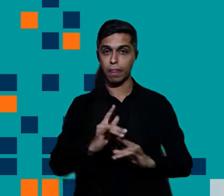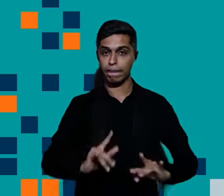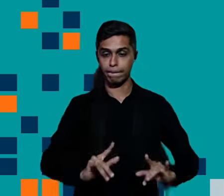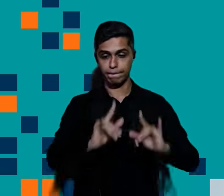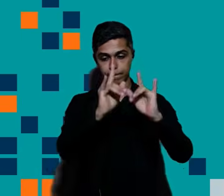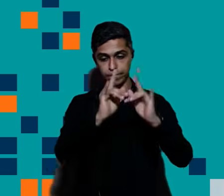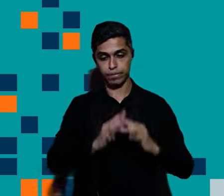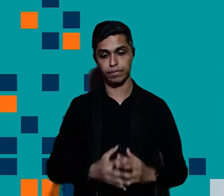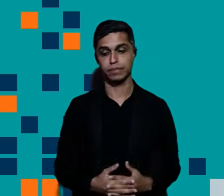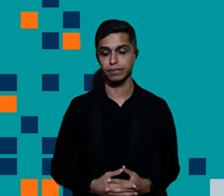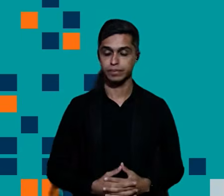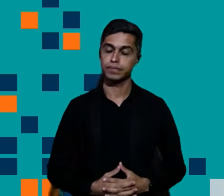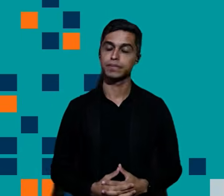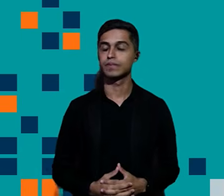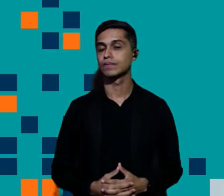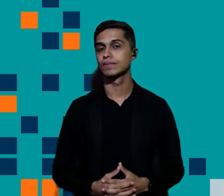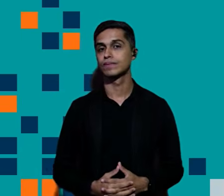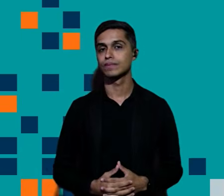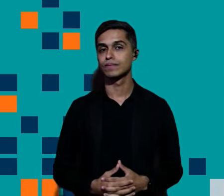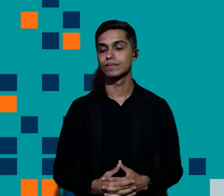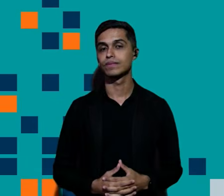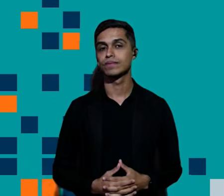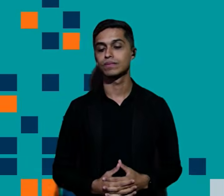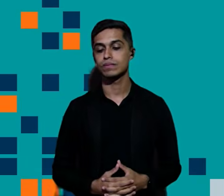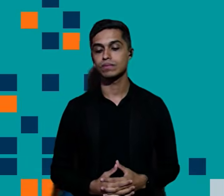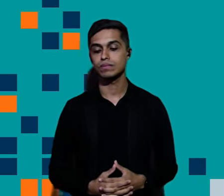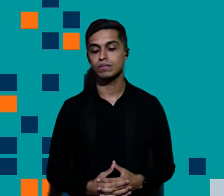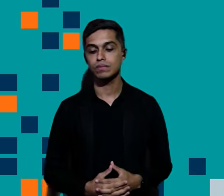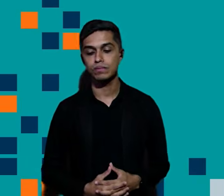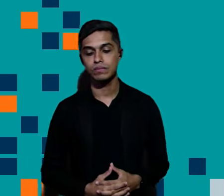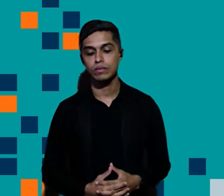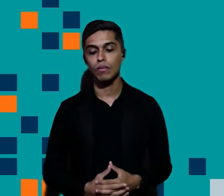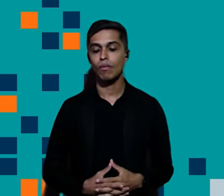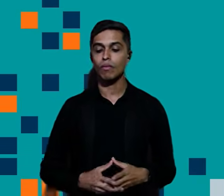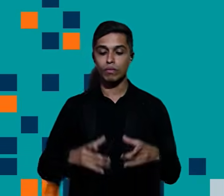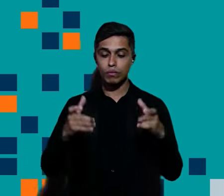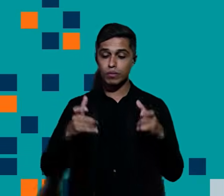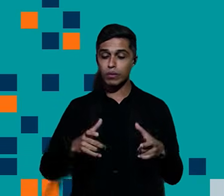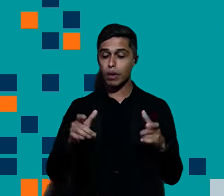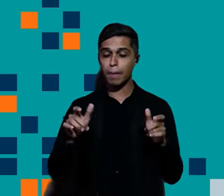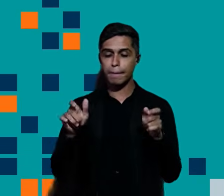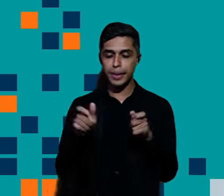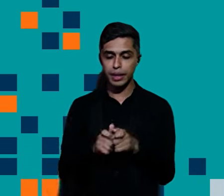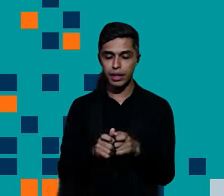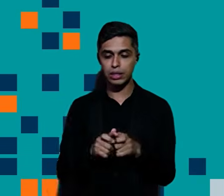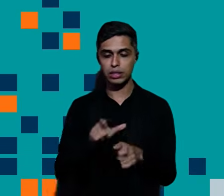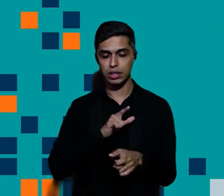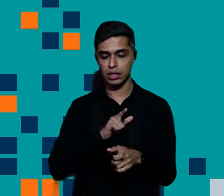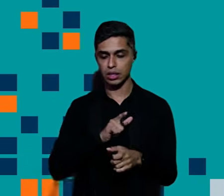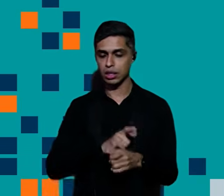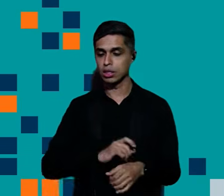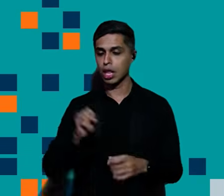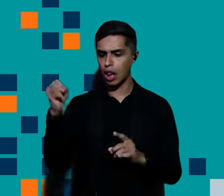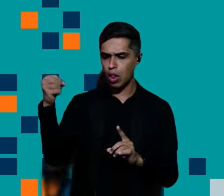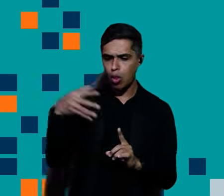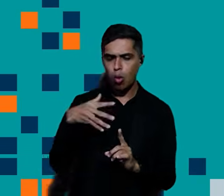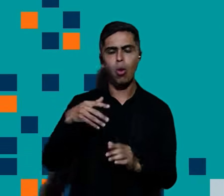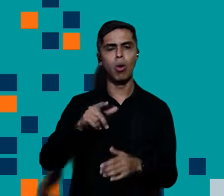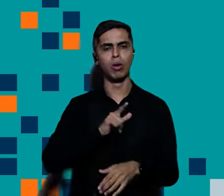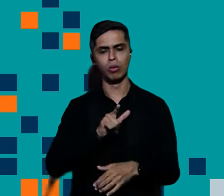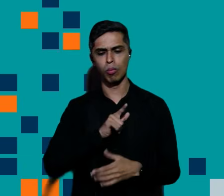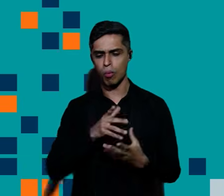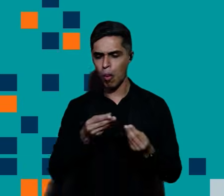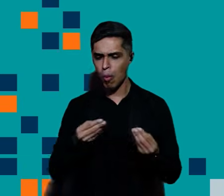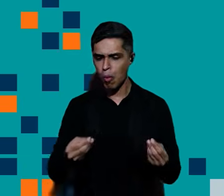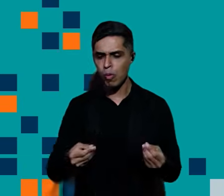is clad with very small pieces of wood, and everybody from the congregation can donate a piece of wood from all over Canada.